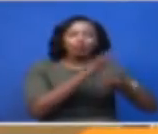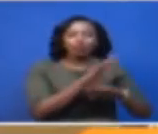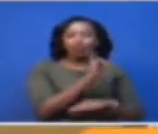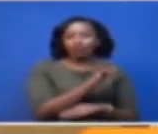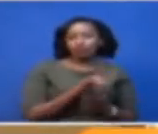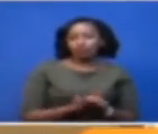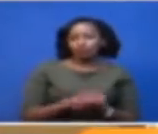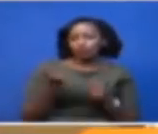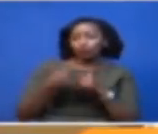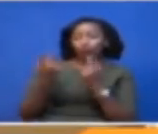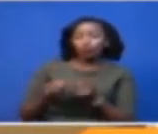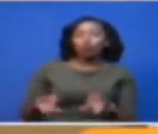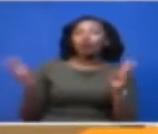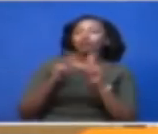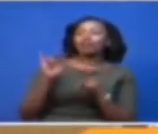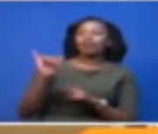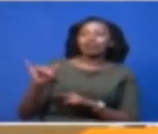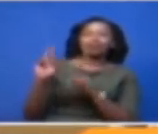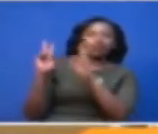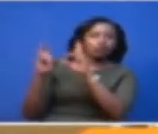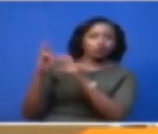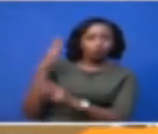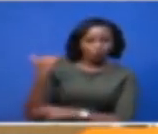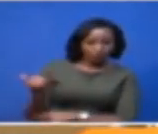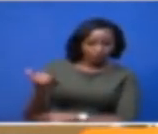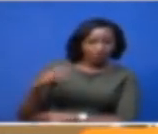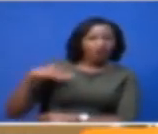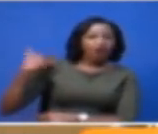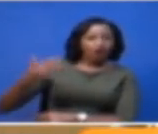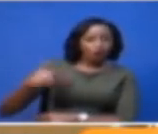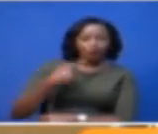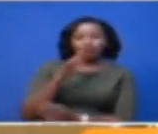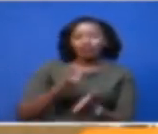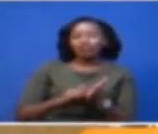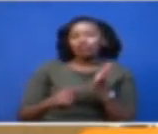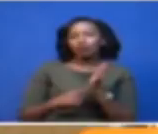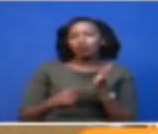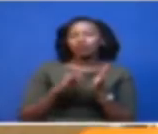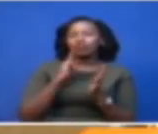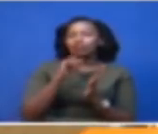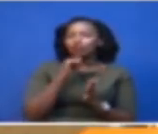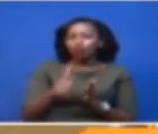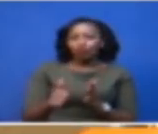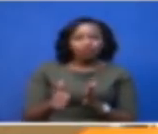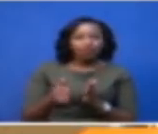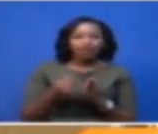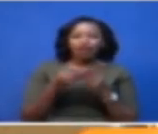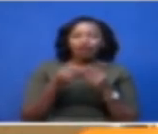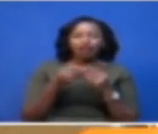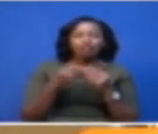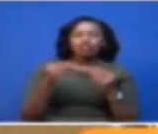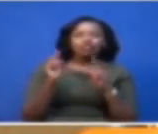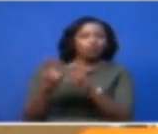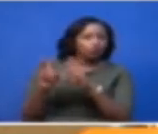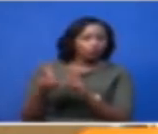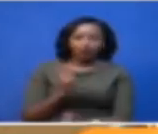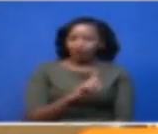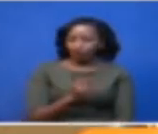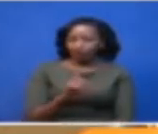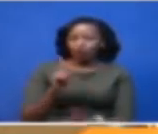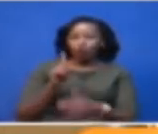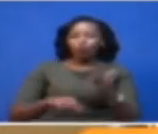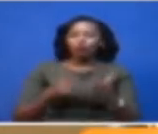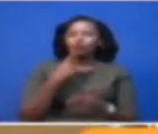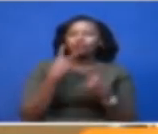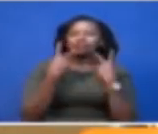is an issue is, as I always say, technology is not a panacea. It's not a silver bullet. And what we're seeing in terms of who